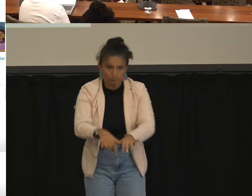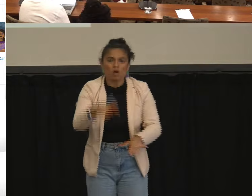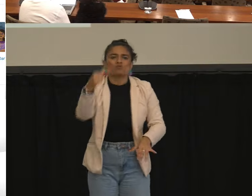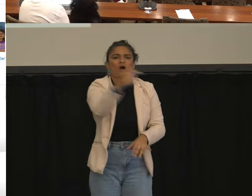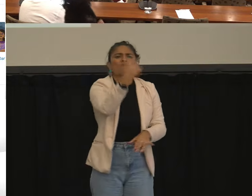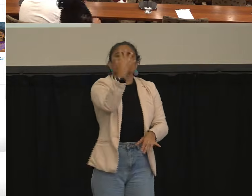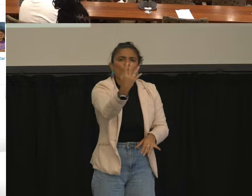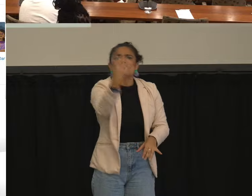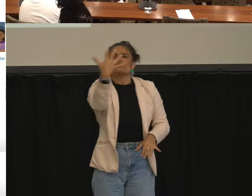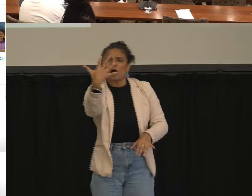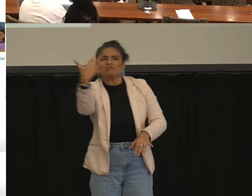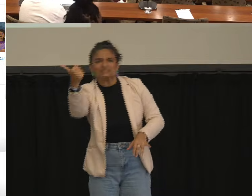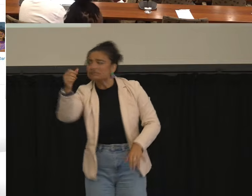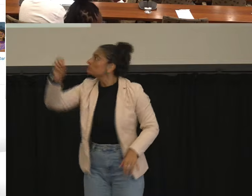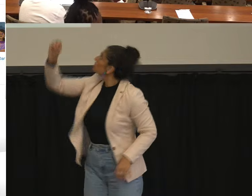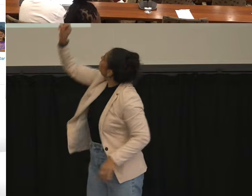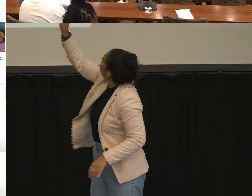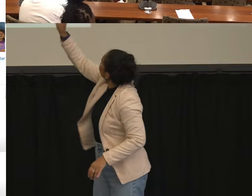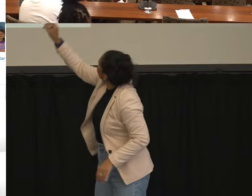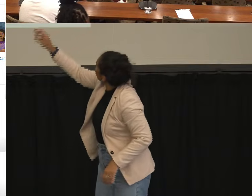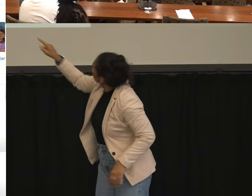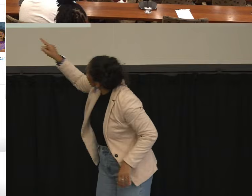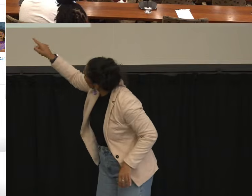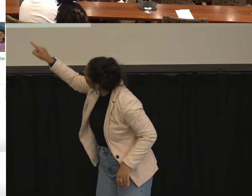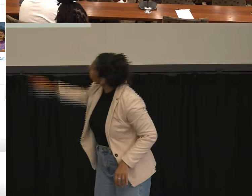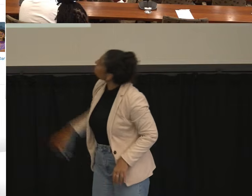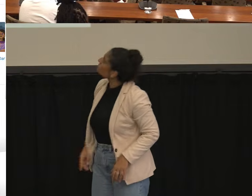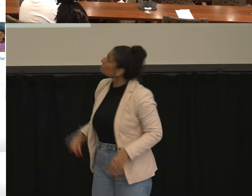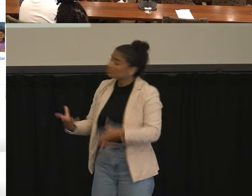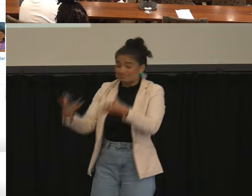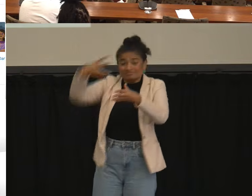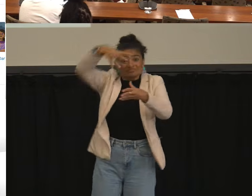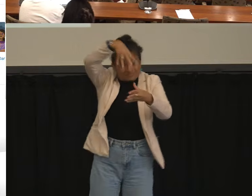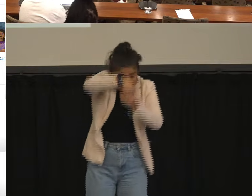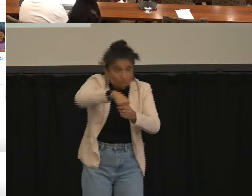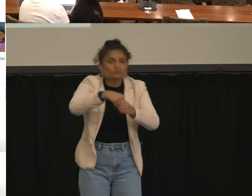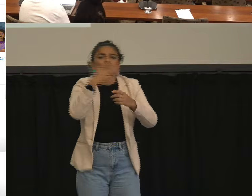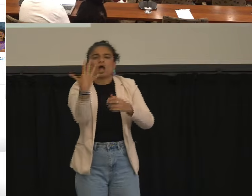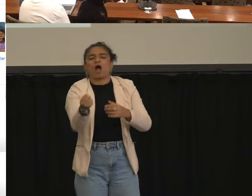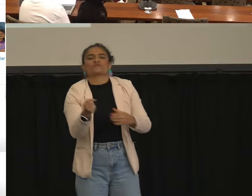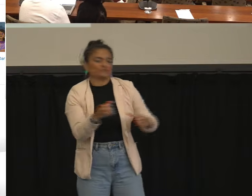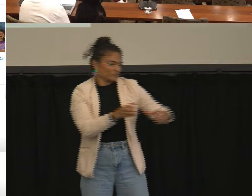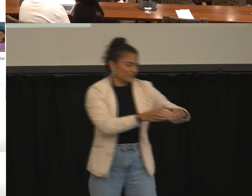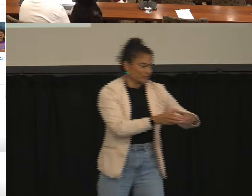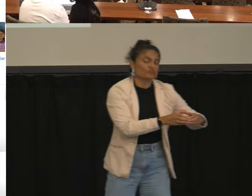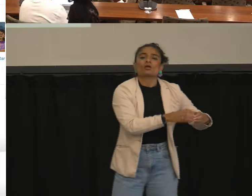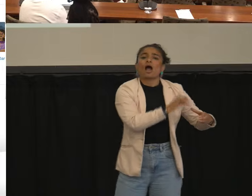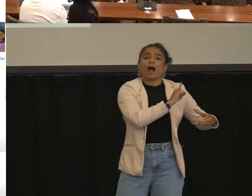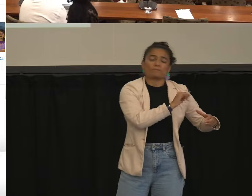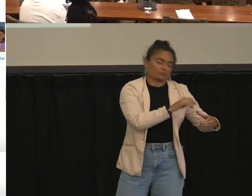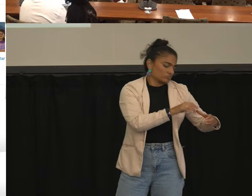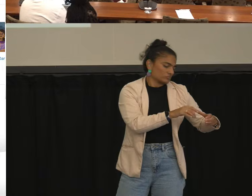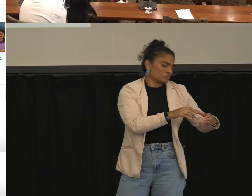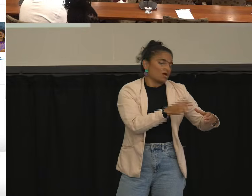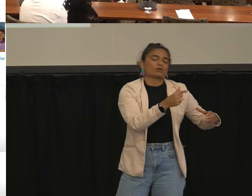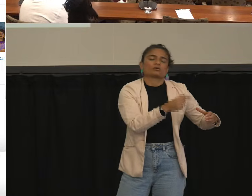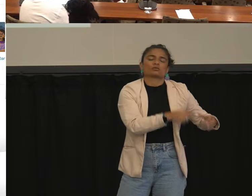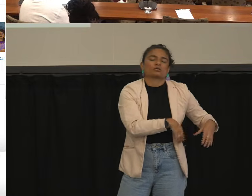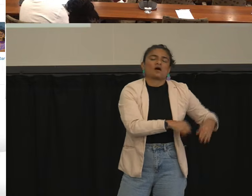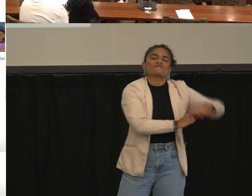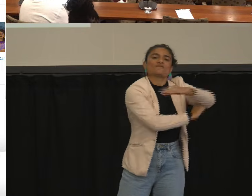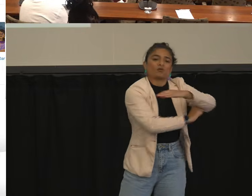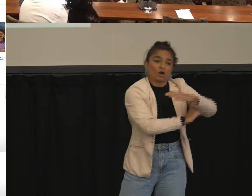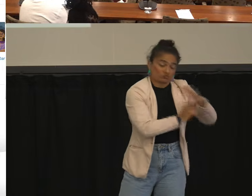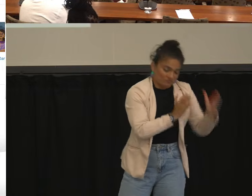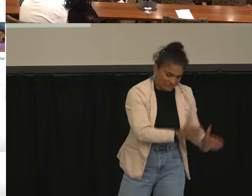grade matric. So you can type in what grade you are looking for, and then you'll see what material there is for each grade.